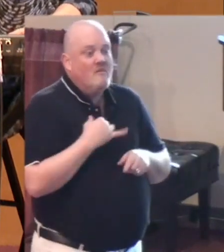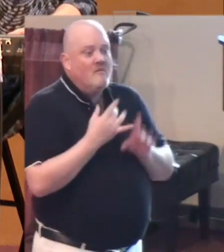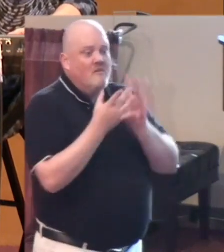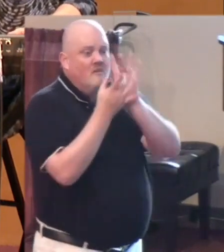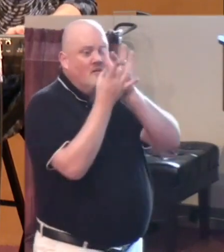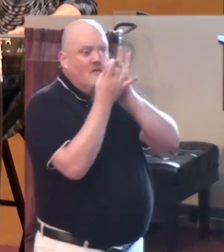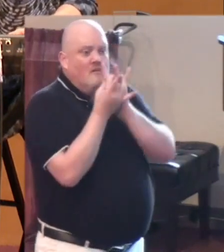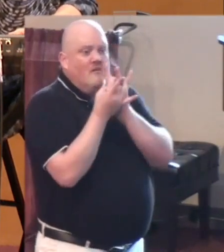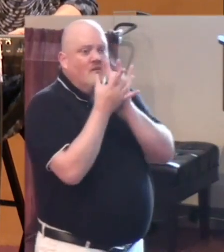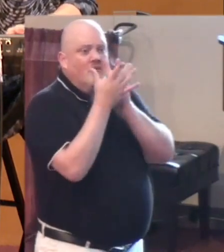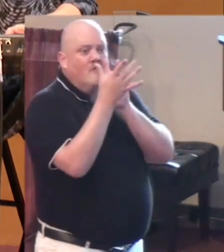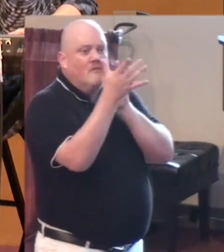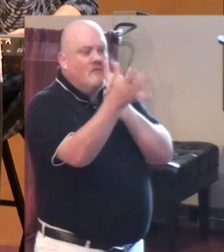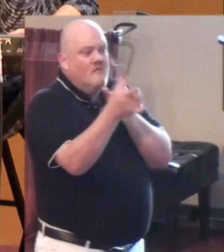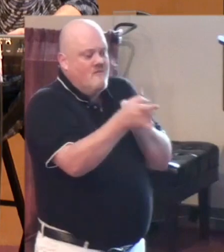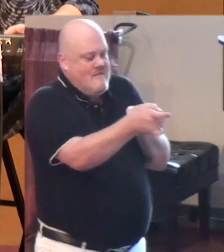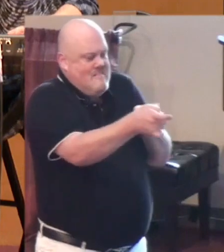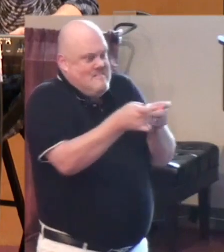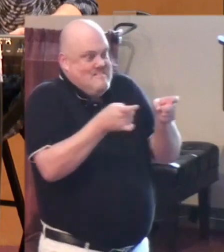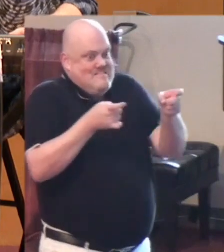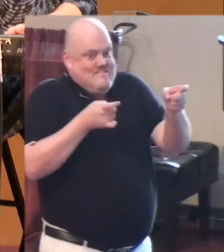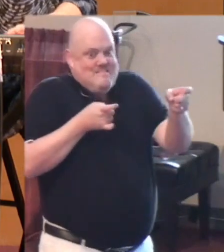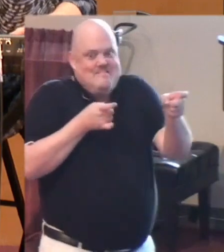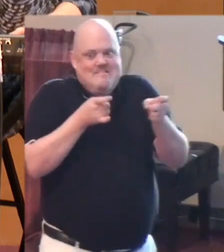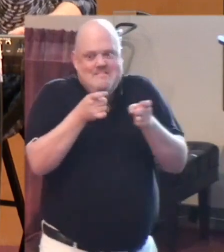of trying to keep control.